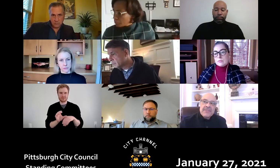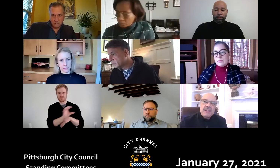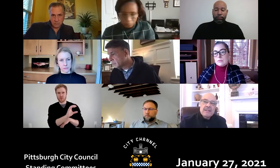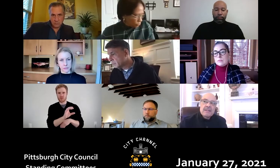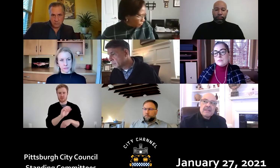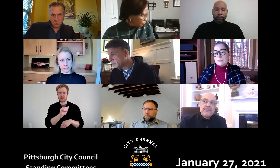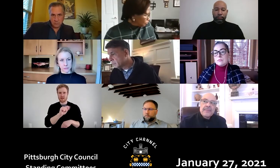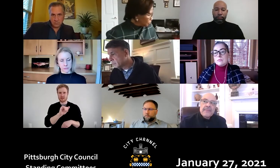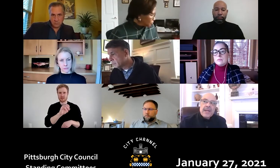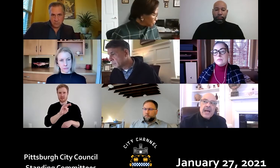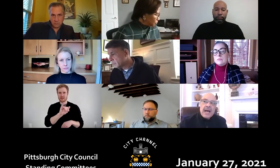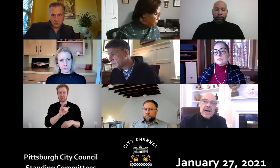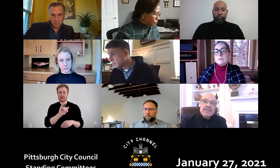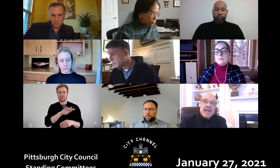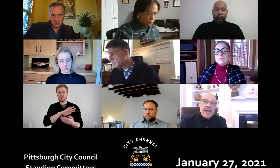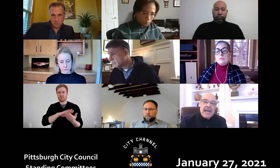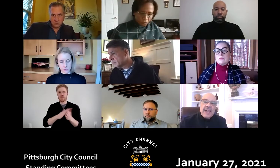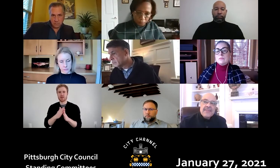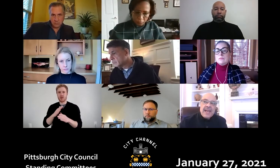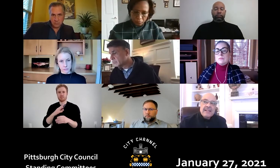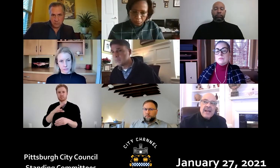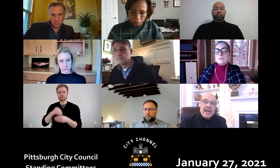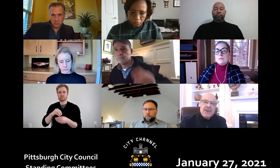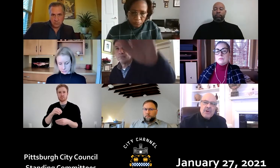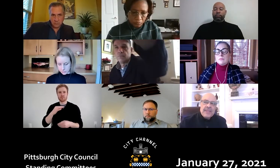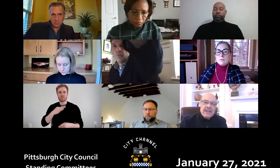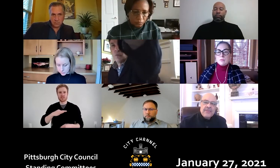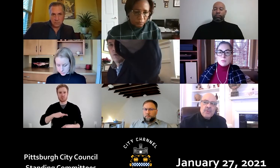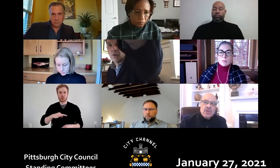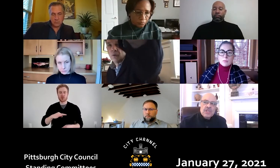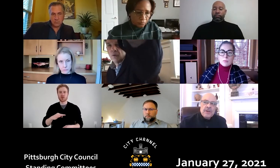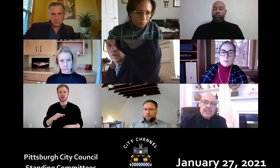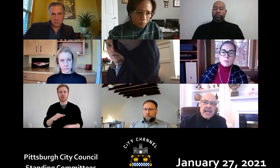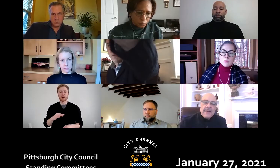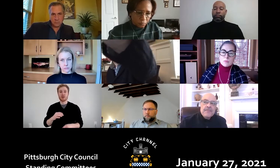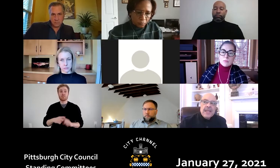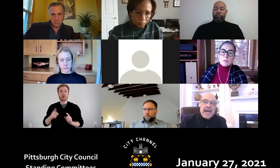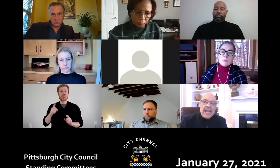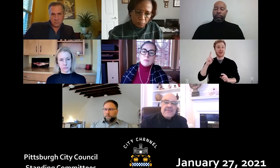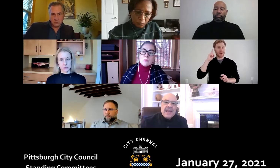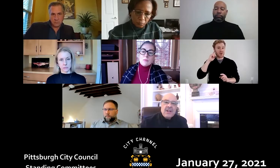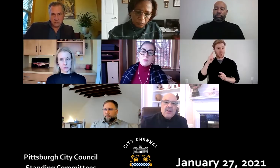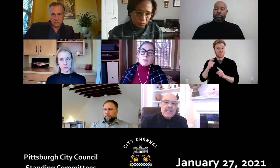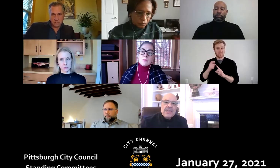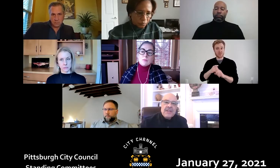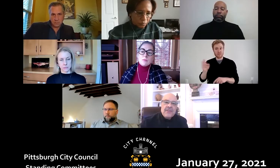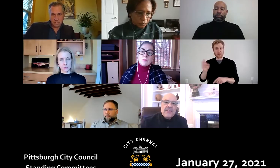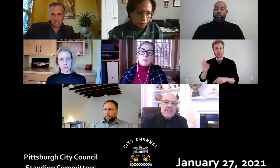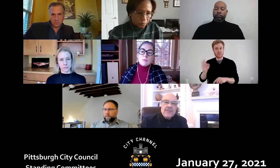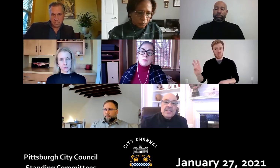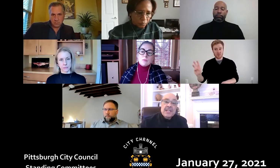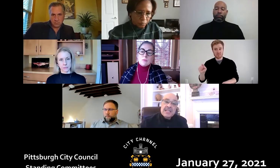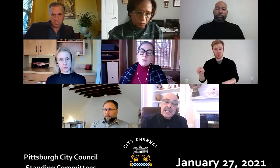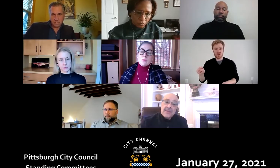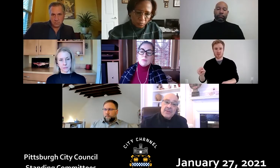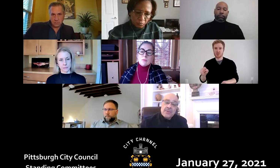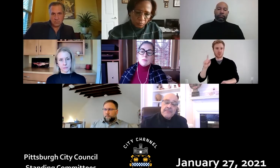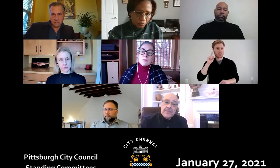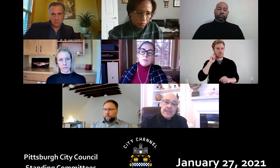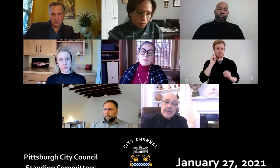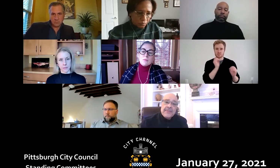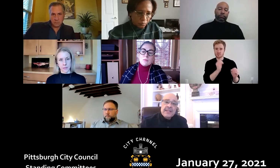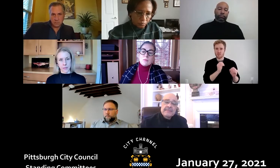to accept them. I think both things would have to happen. They would have to, because that's what happened with Allegheny, right? But they kind of,